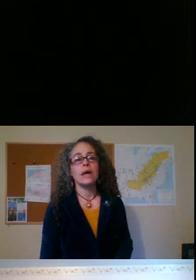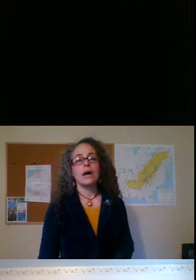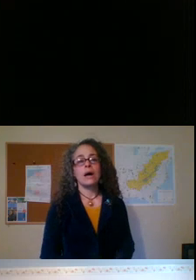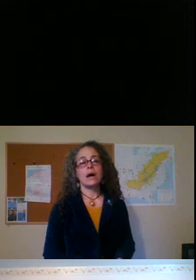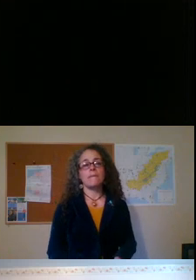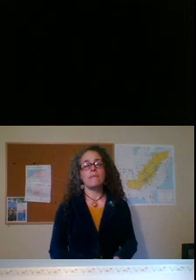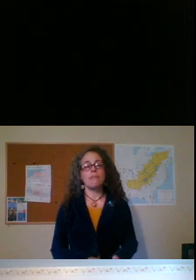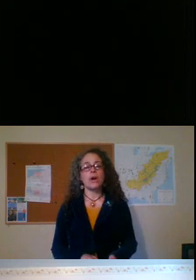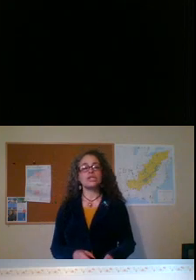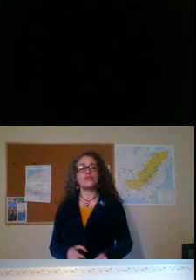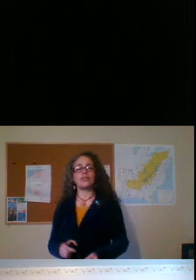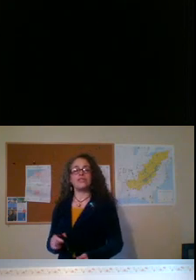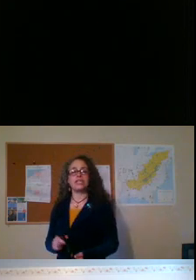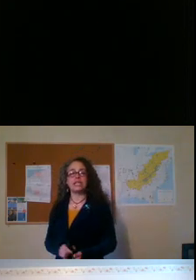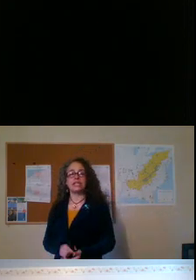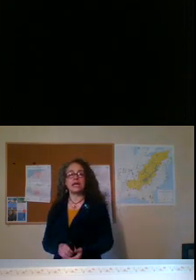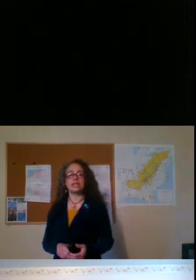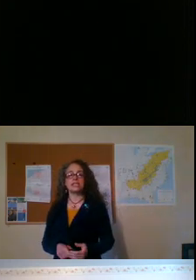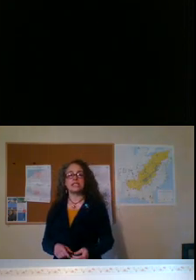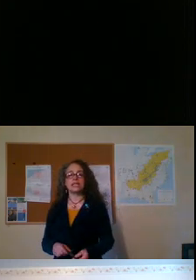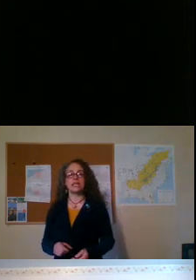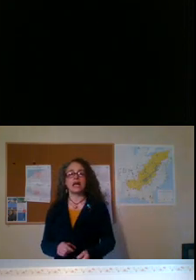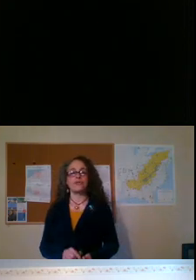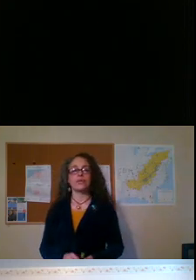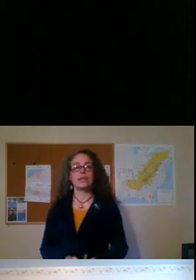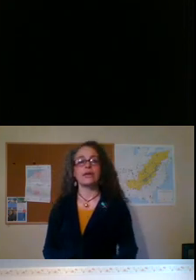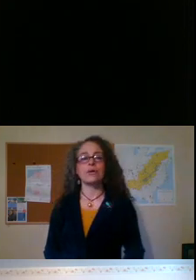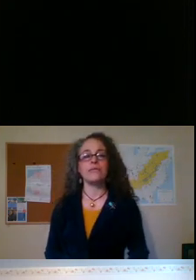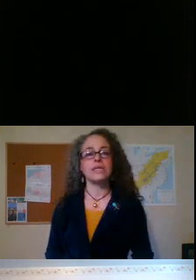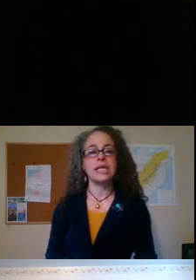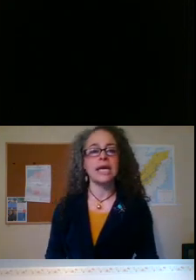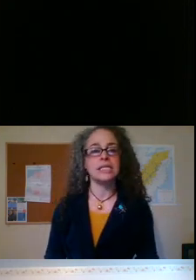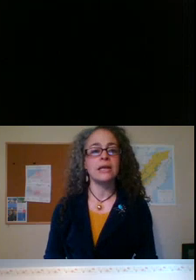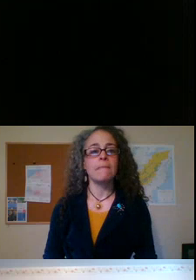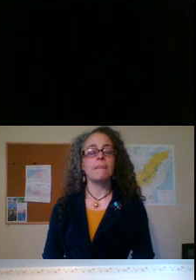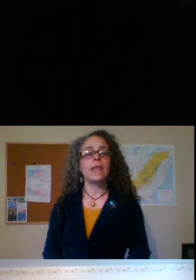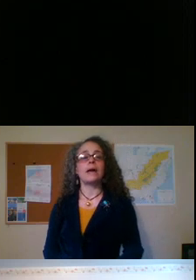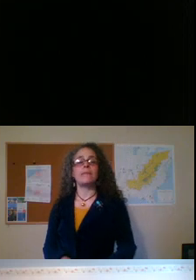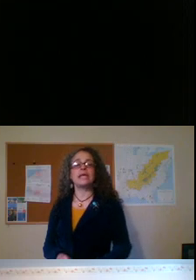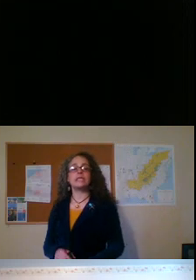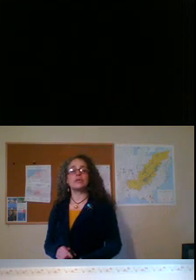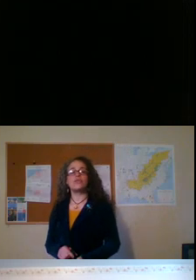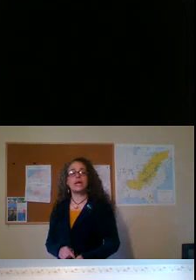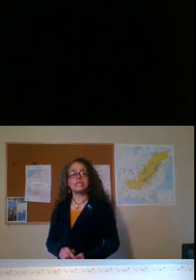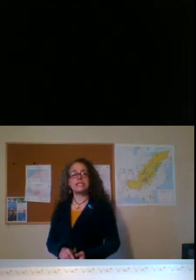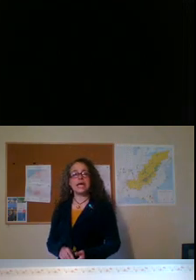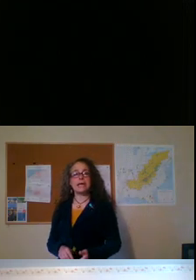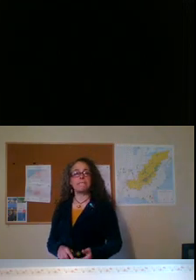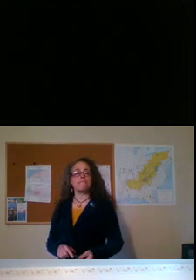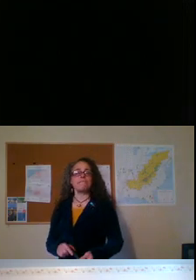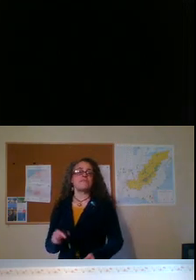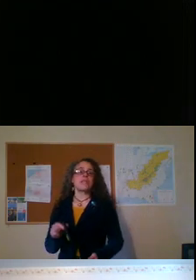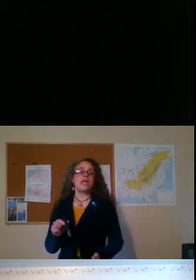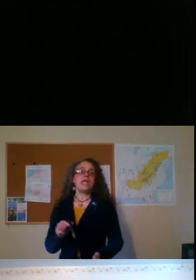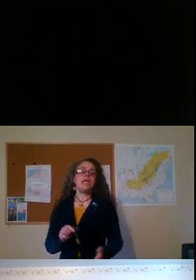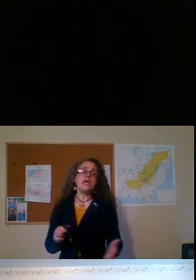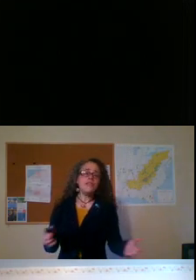would be March 15th. That is the deadline for the letter of intent. It is a